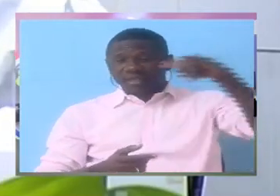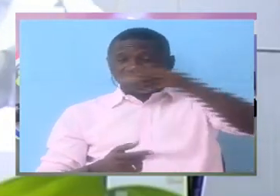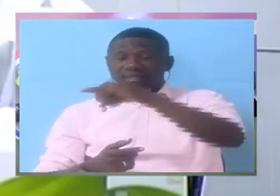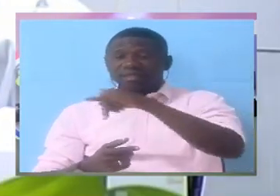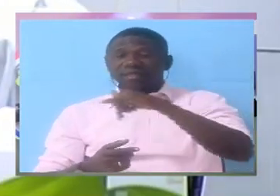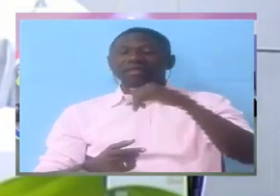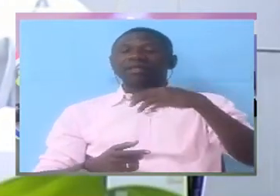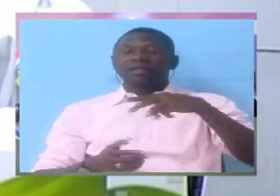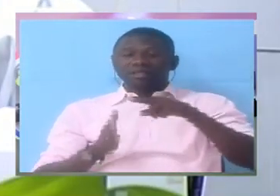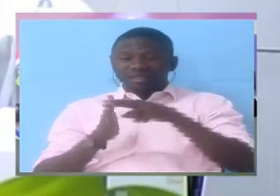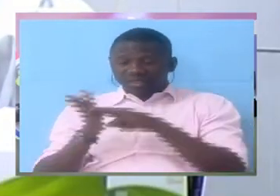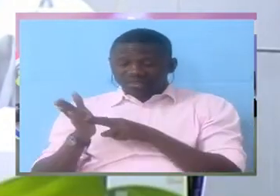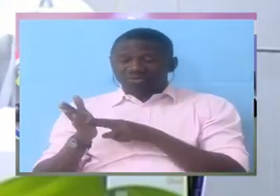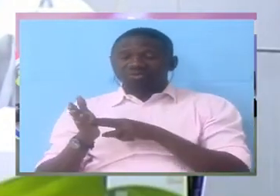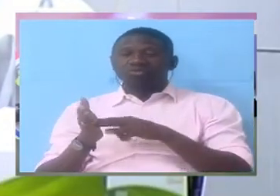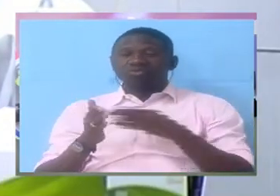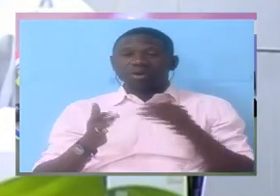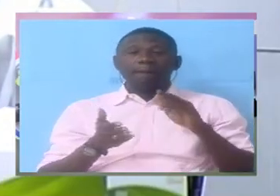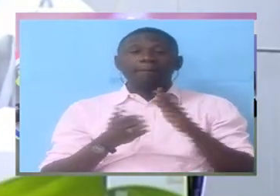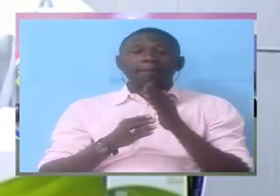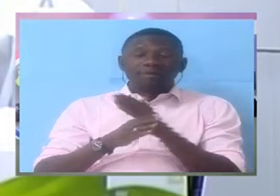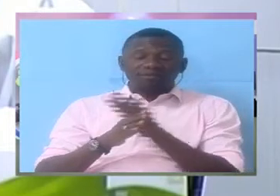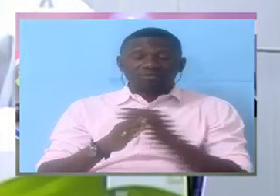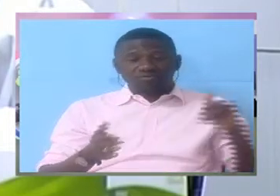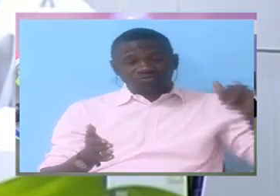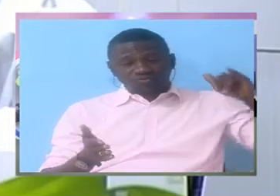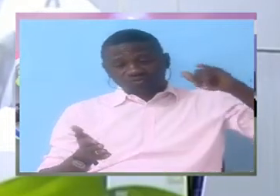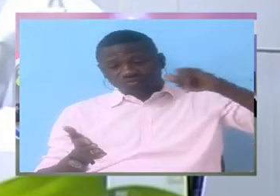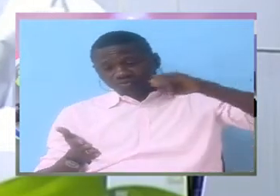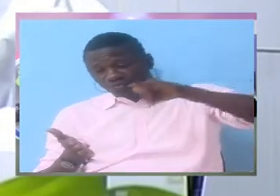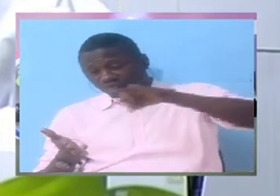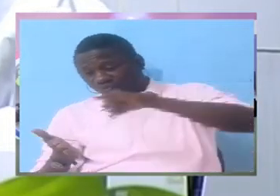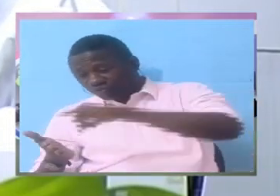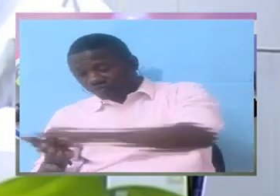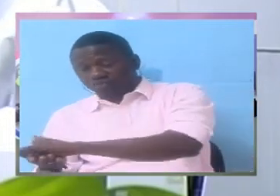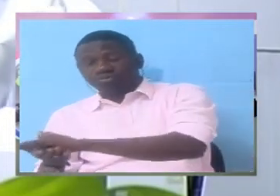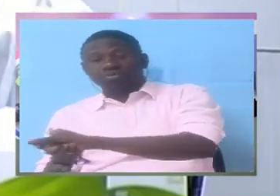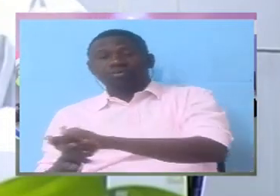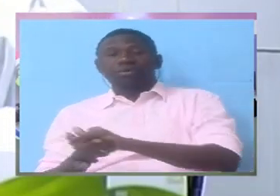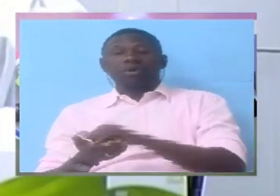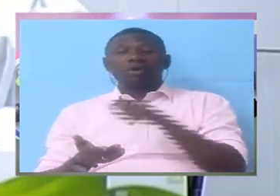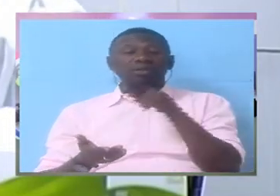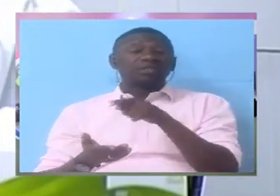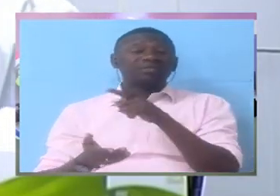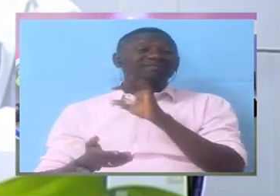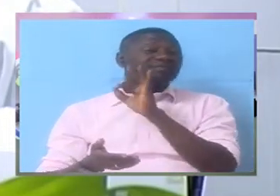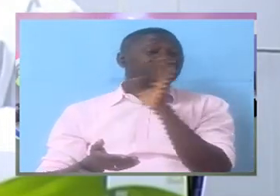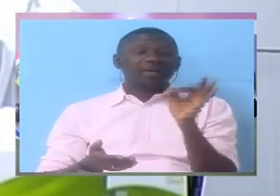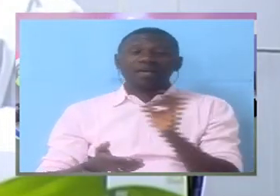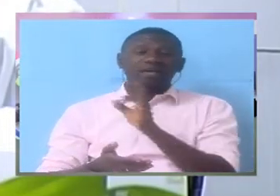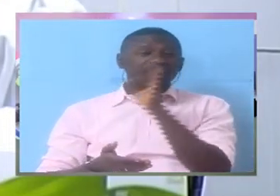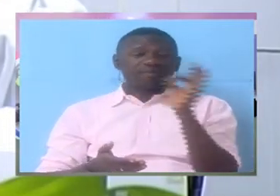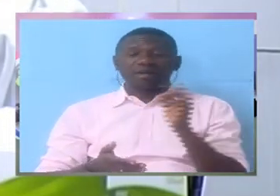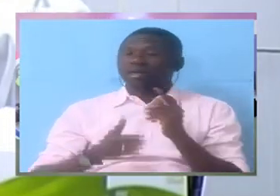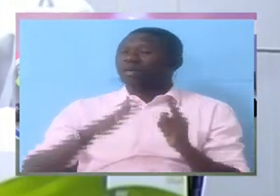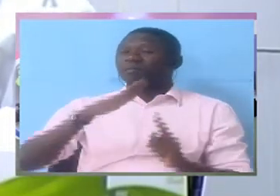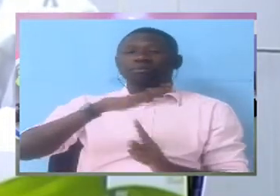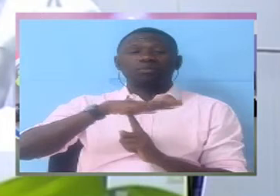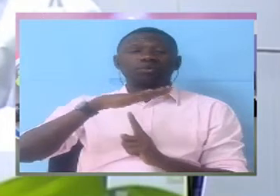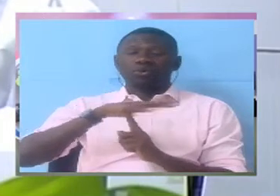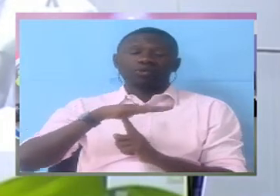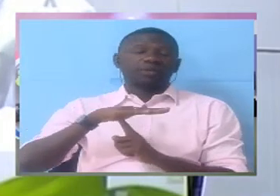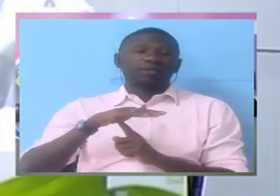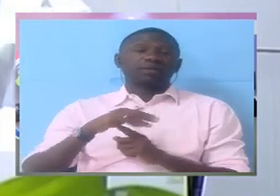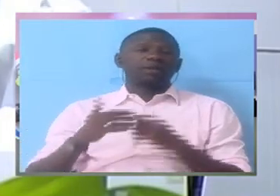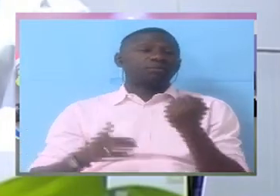yalon ko kluntila sulata wolle la purka ji kalo duma. Which is very important. Because